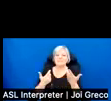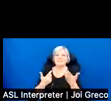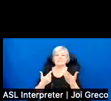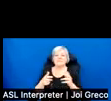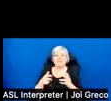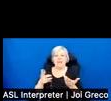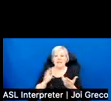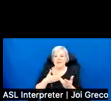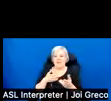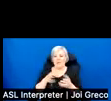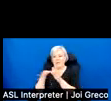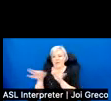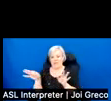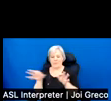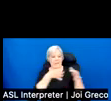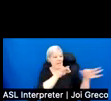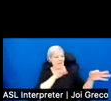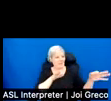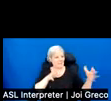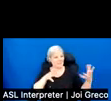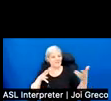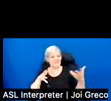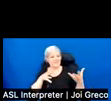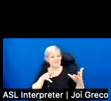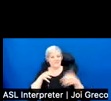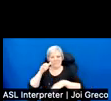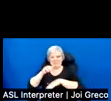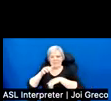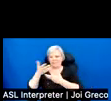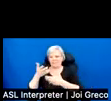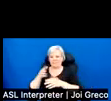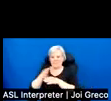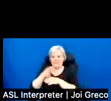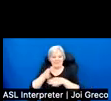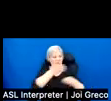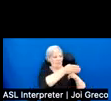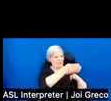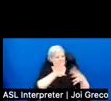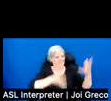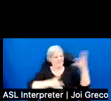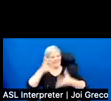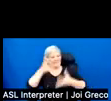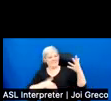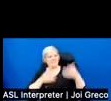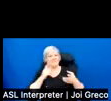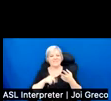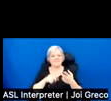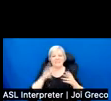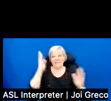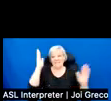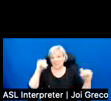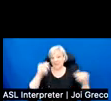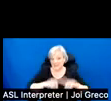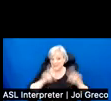hinder communication, differing expectations of what is important for the client or the project, and a lack of collaboration between the